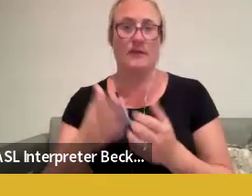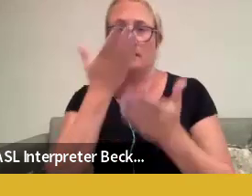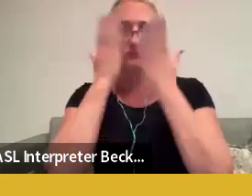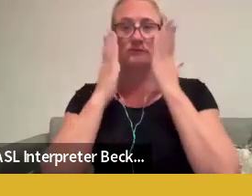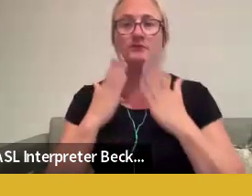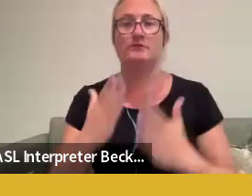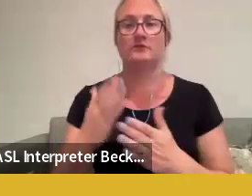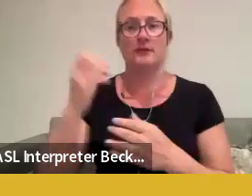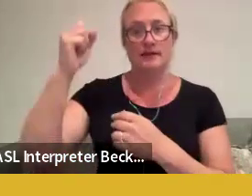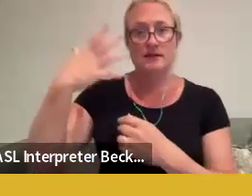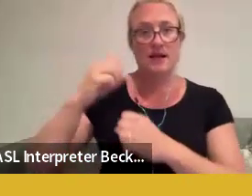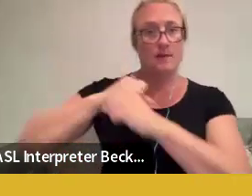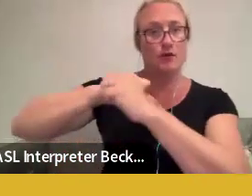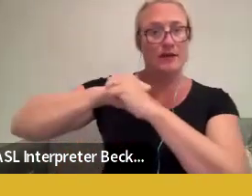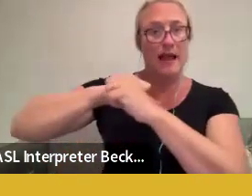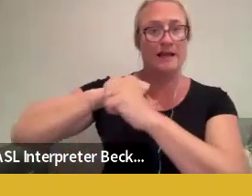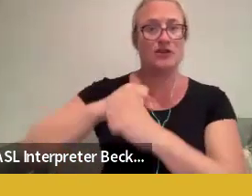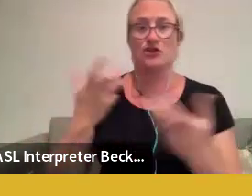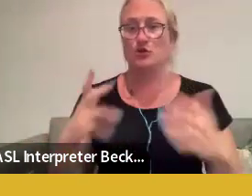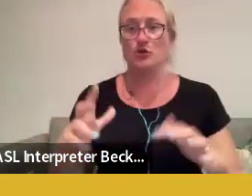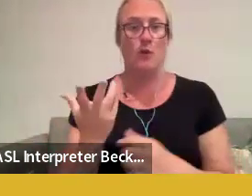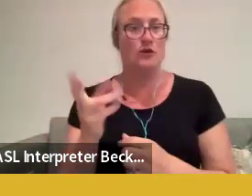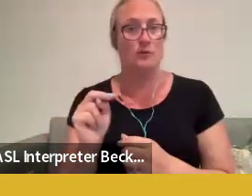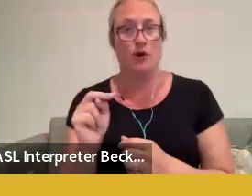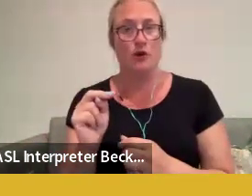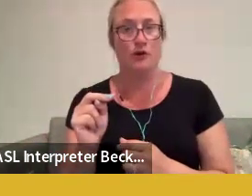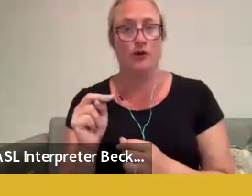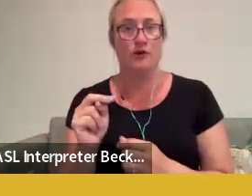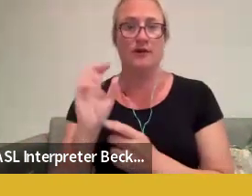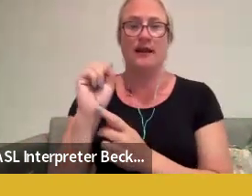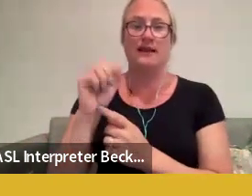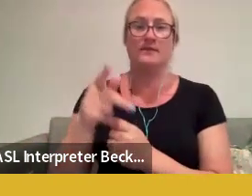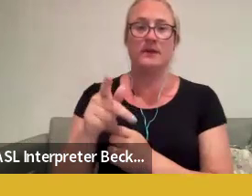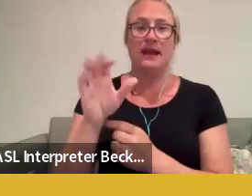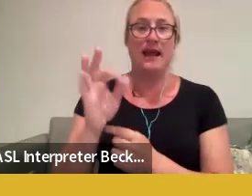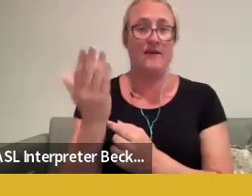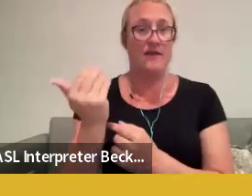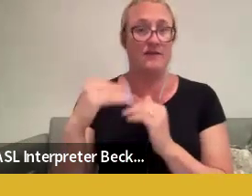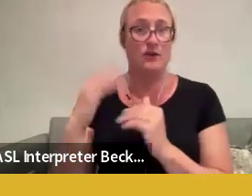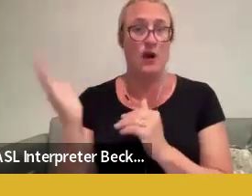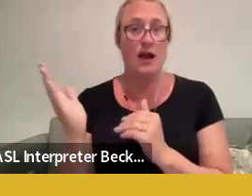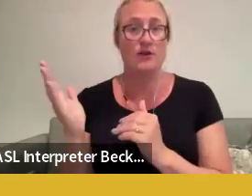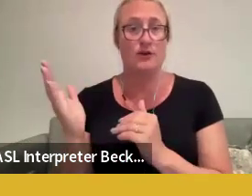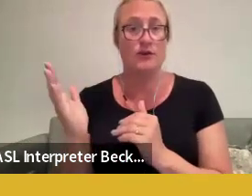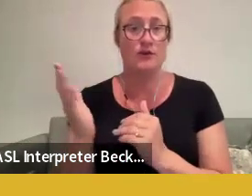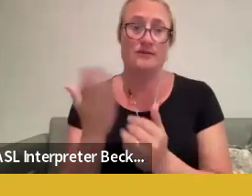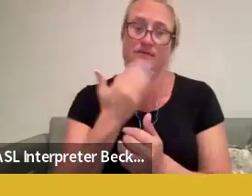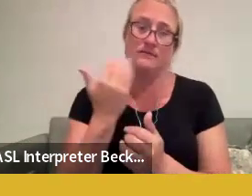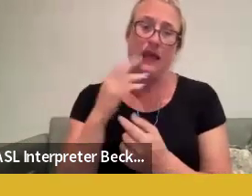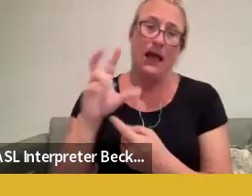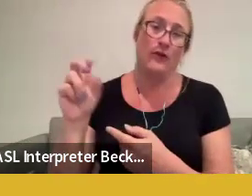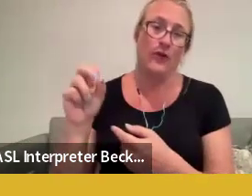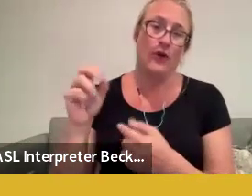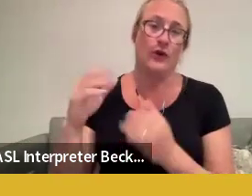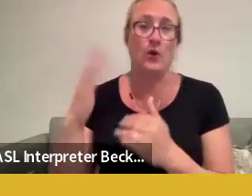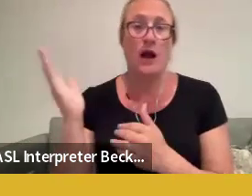protection, like Maria went over on the sunburn slide, SPF 15 or especially SPF 30 or higher,